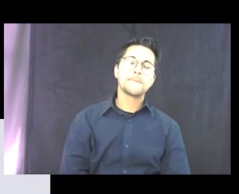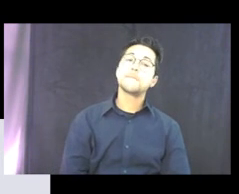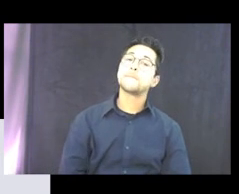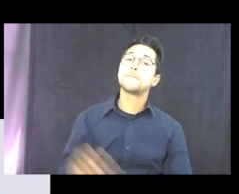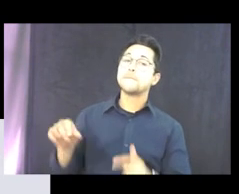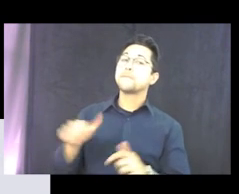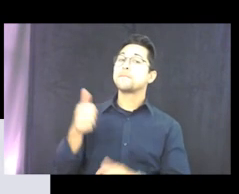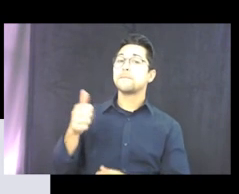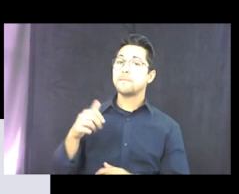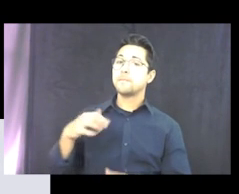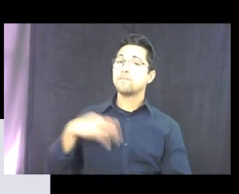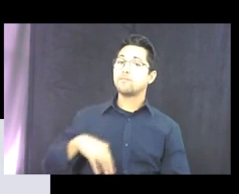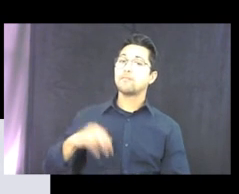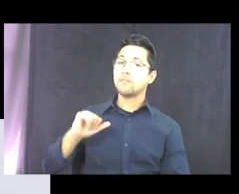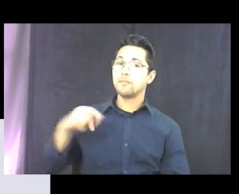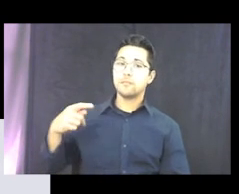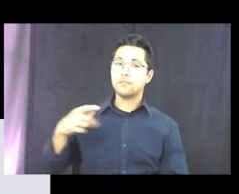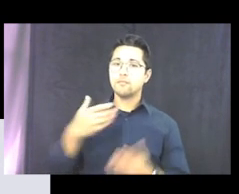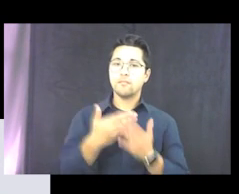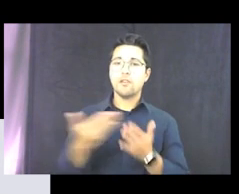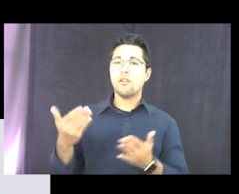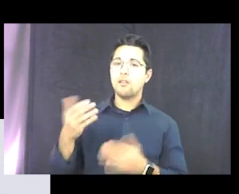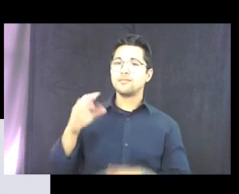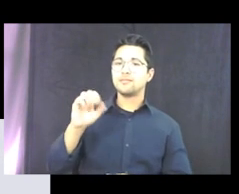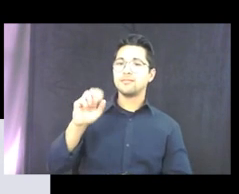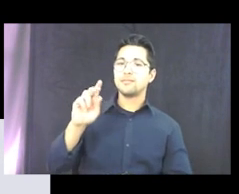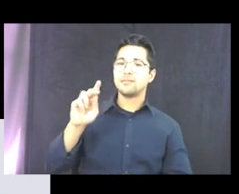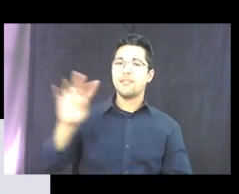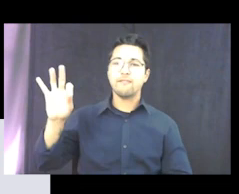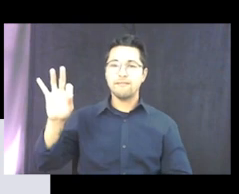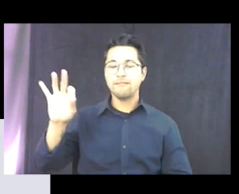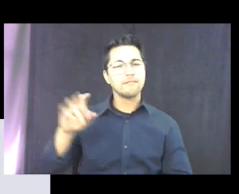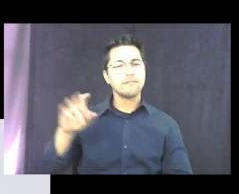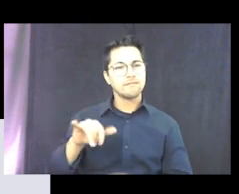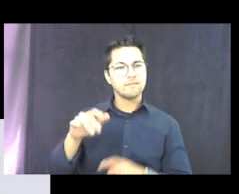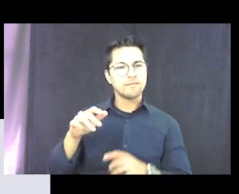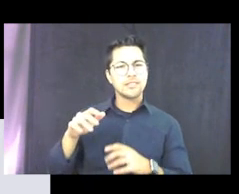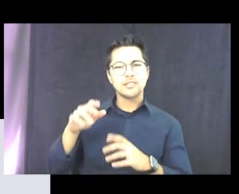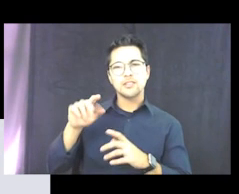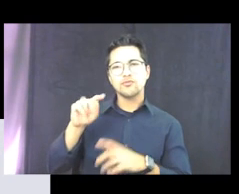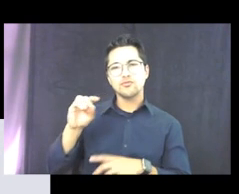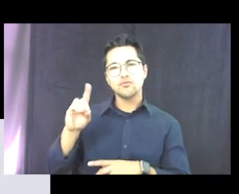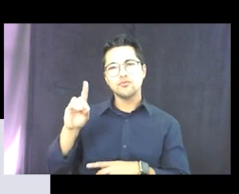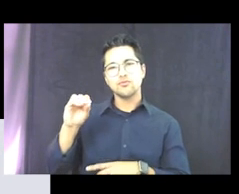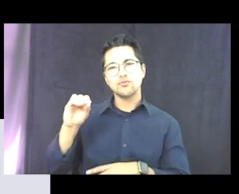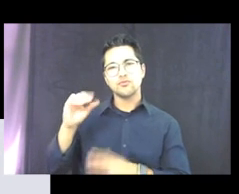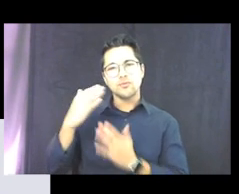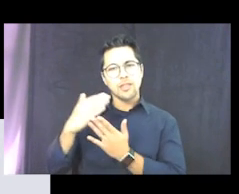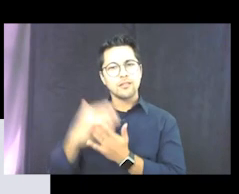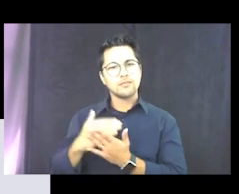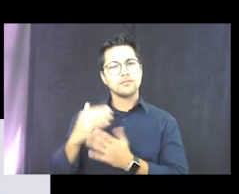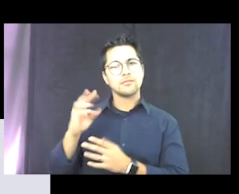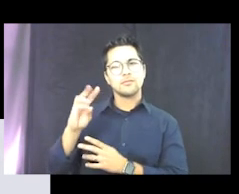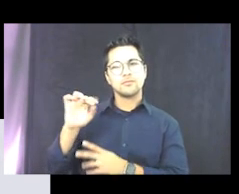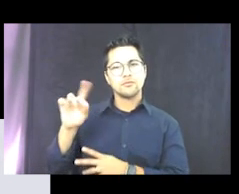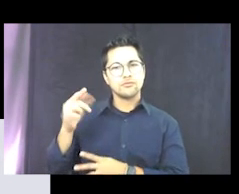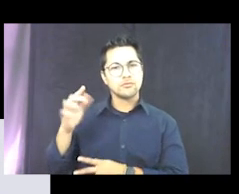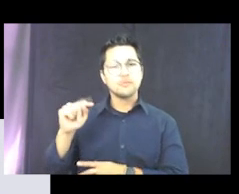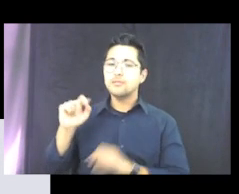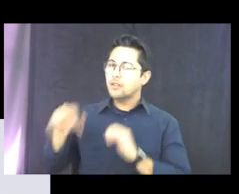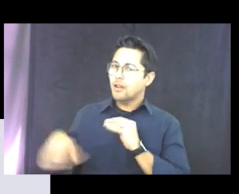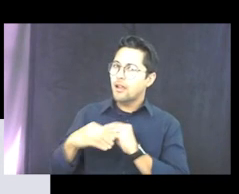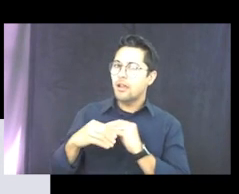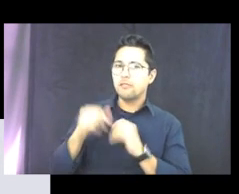Another useful app is the Stuff app. This application is a to-do list widget. It allows you to add task